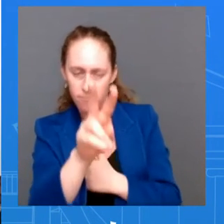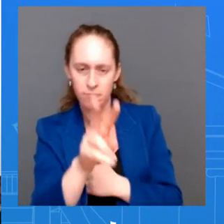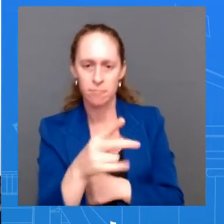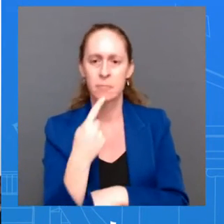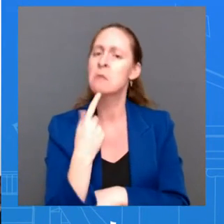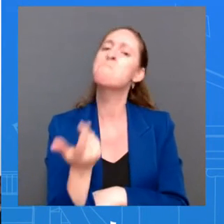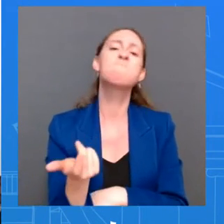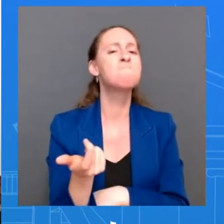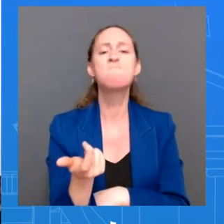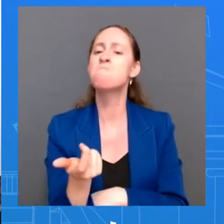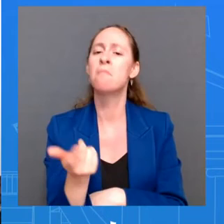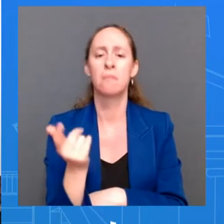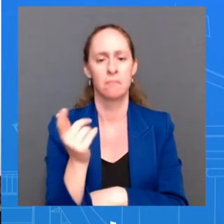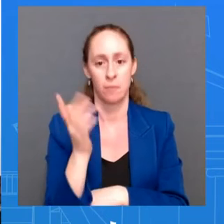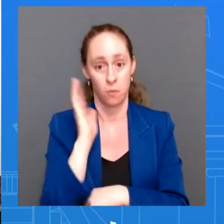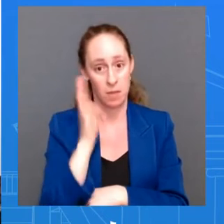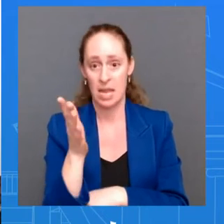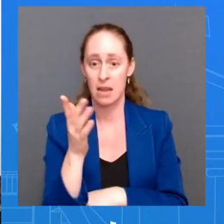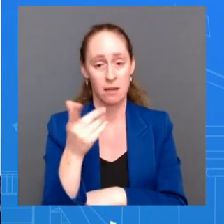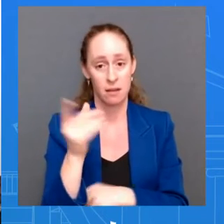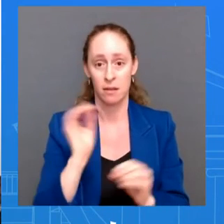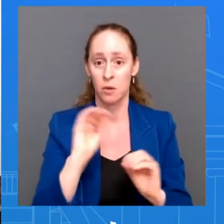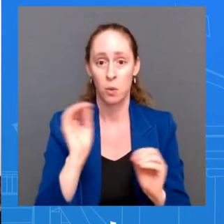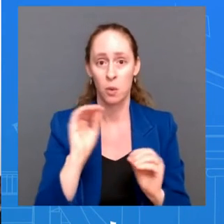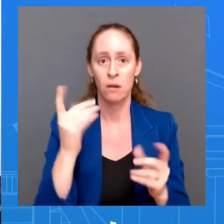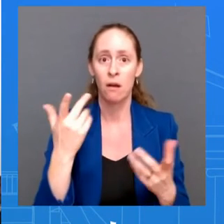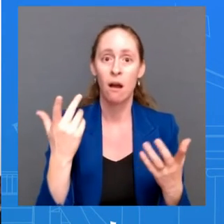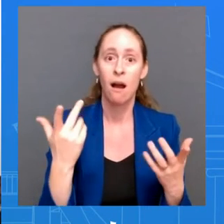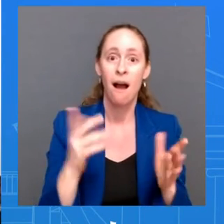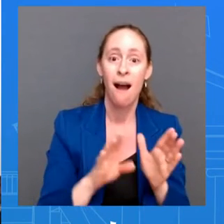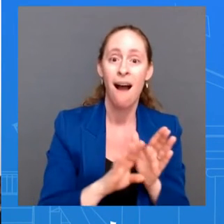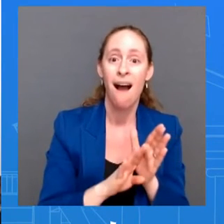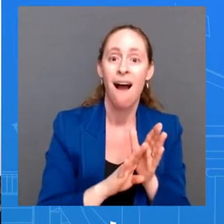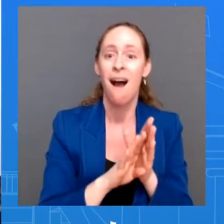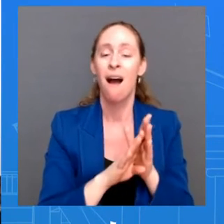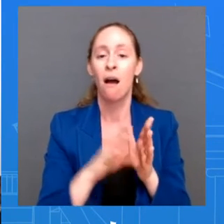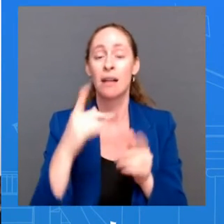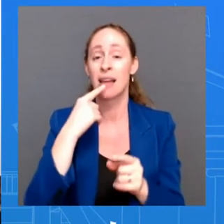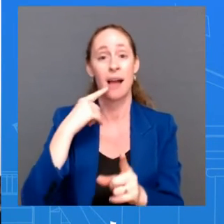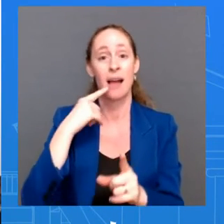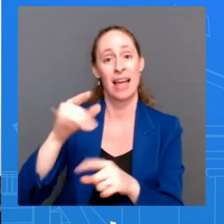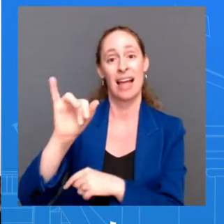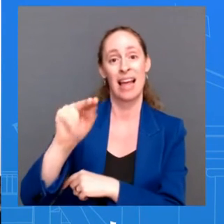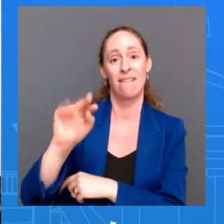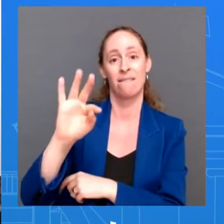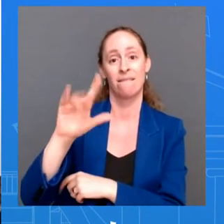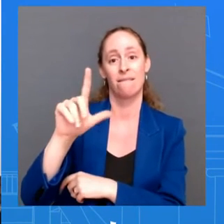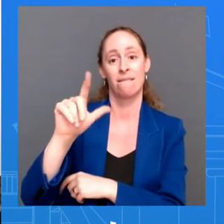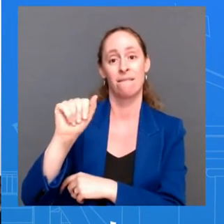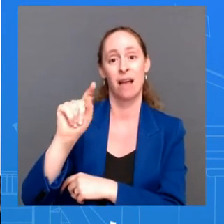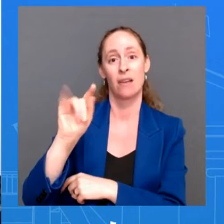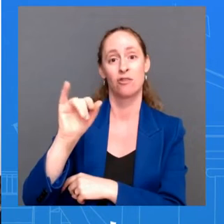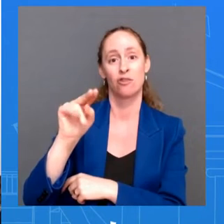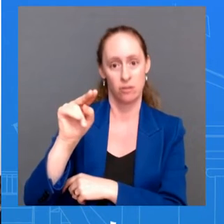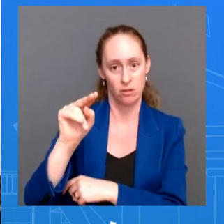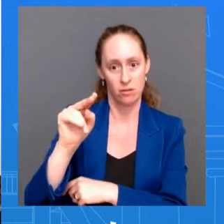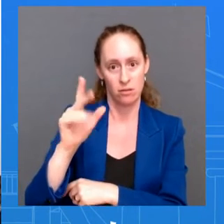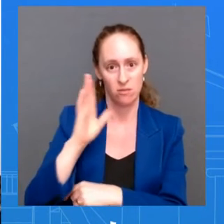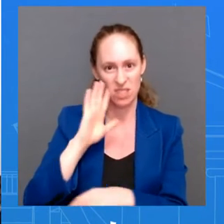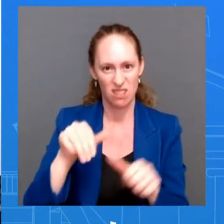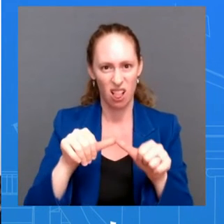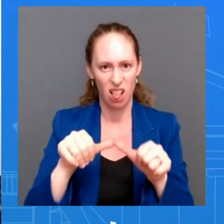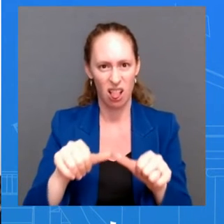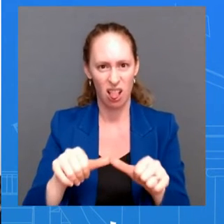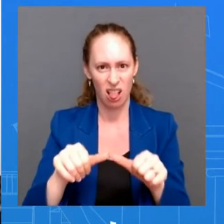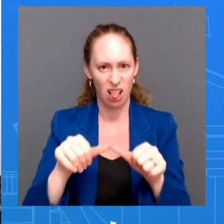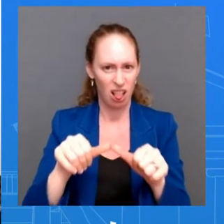first 2 years. I know this is just one model, but it actually is one that Senator Manchin has leaned on before